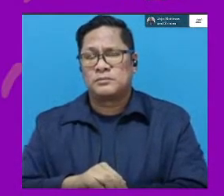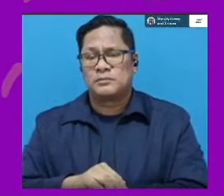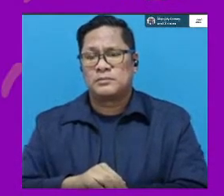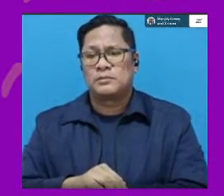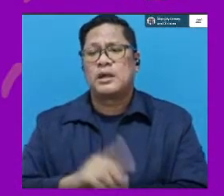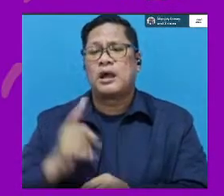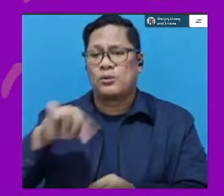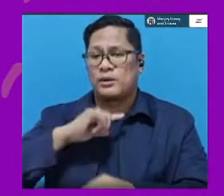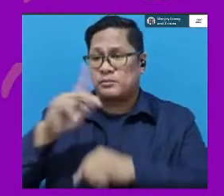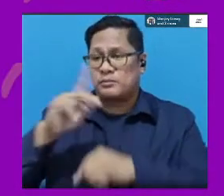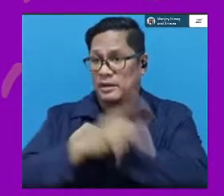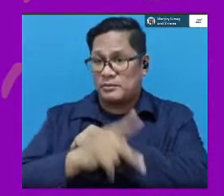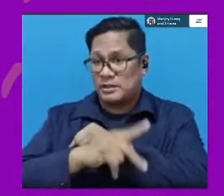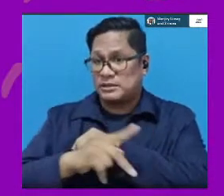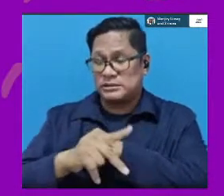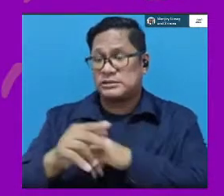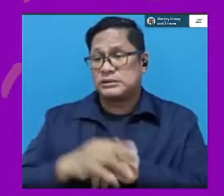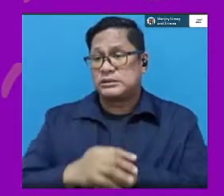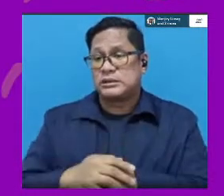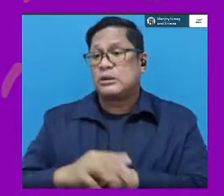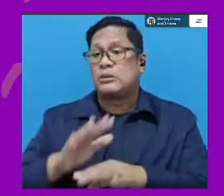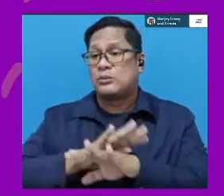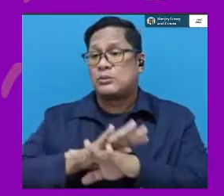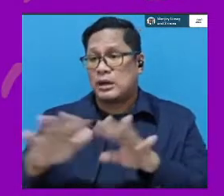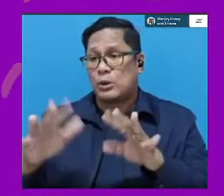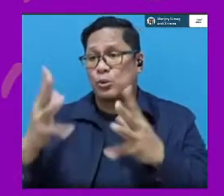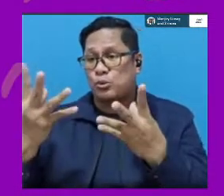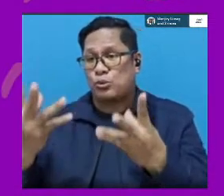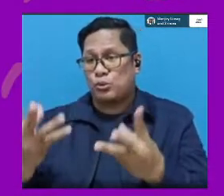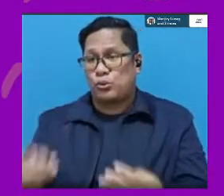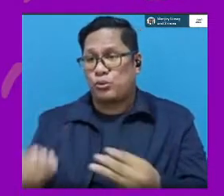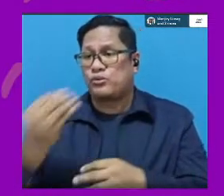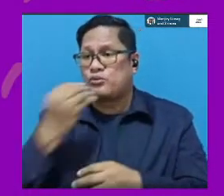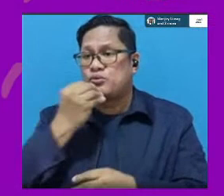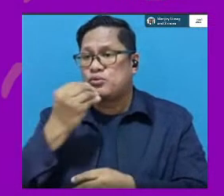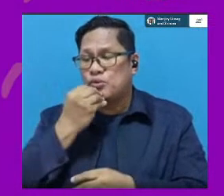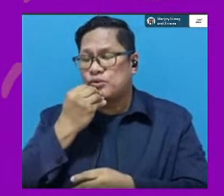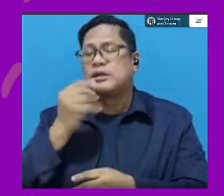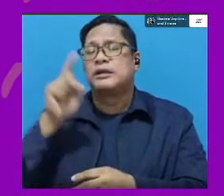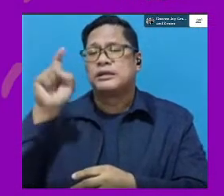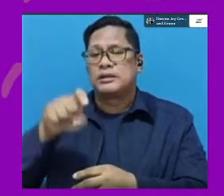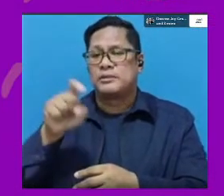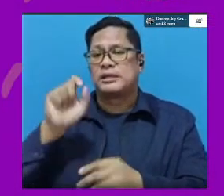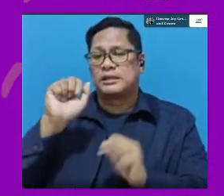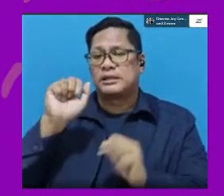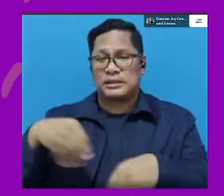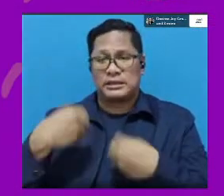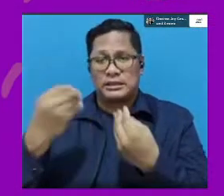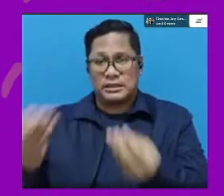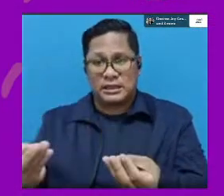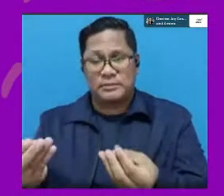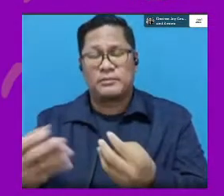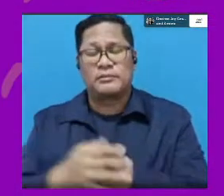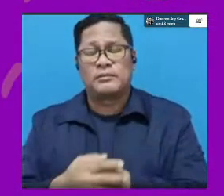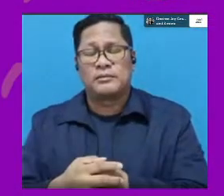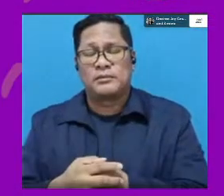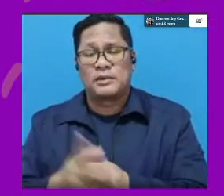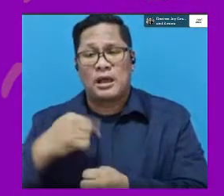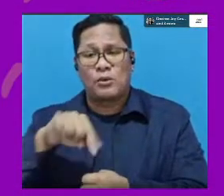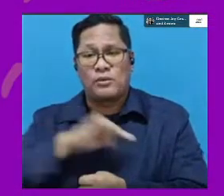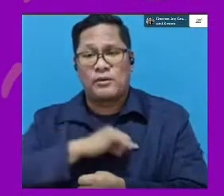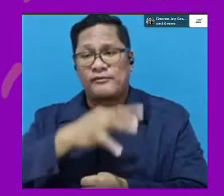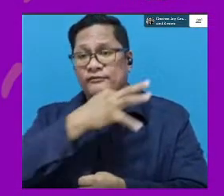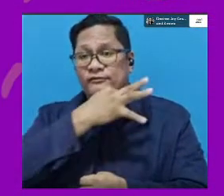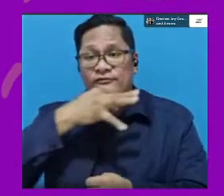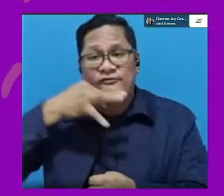province will not run out of food, and also to ensure that our farming families